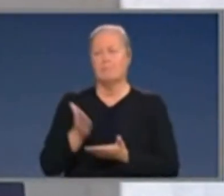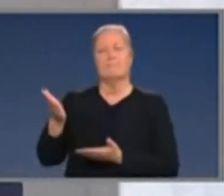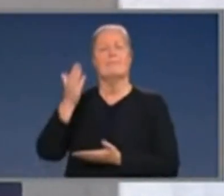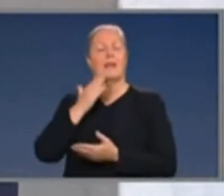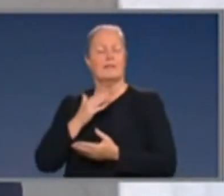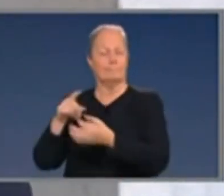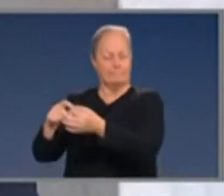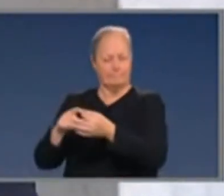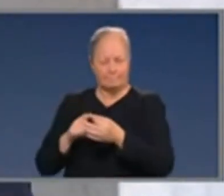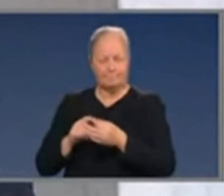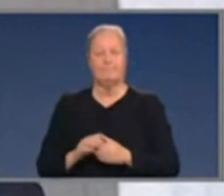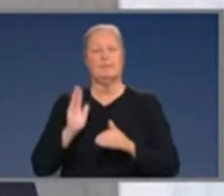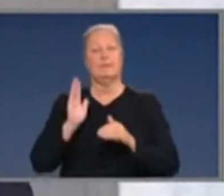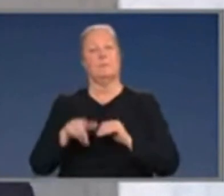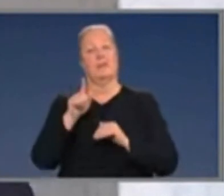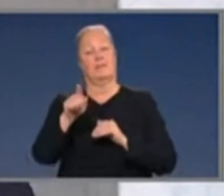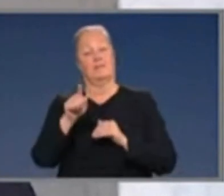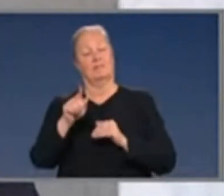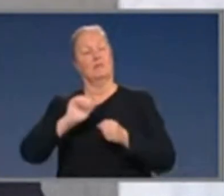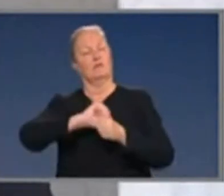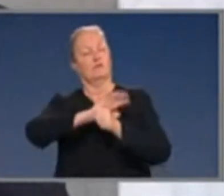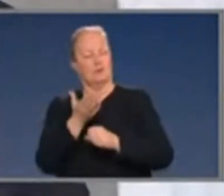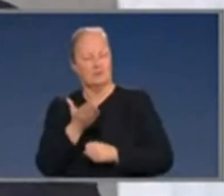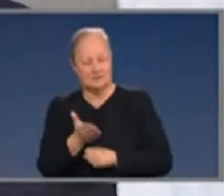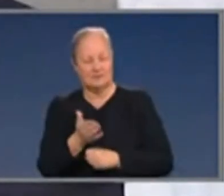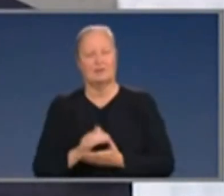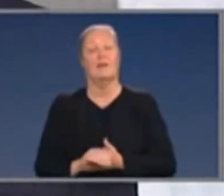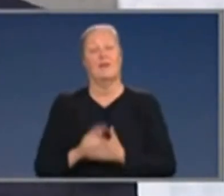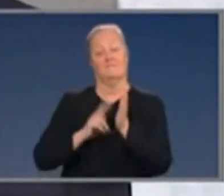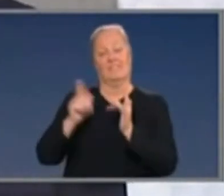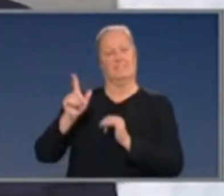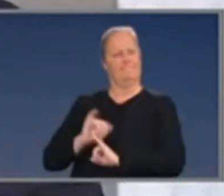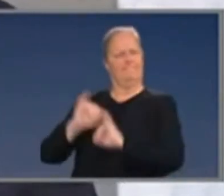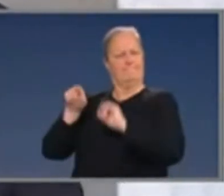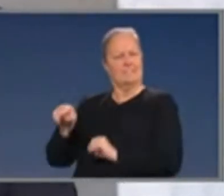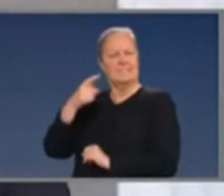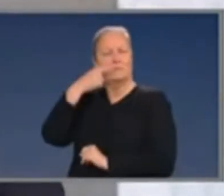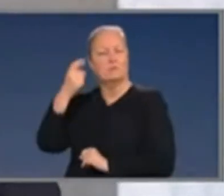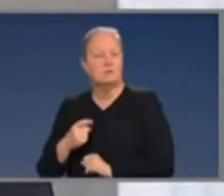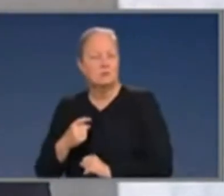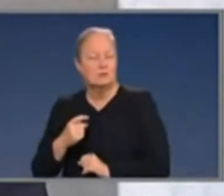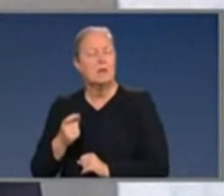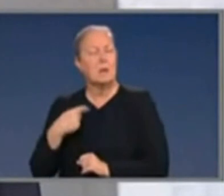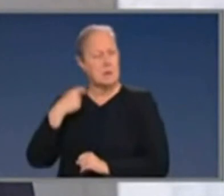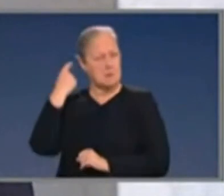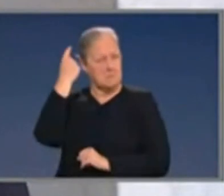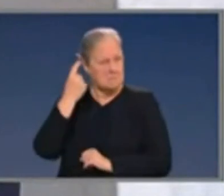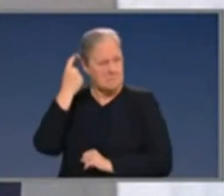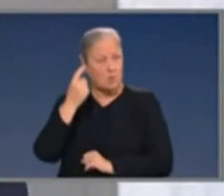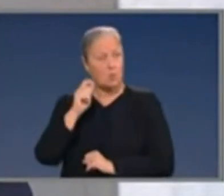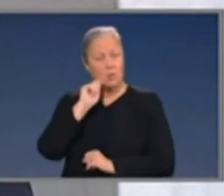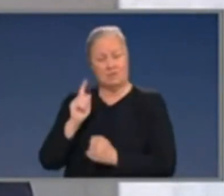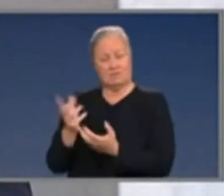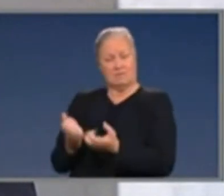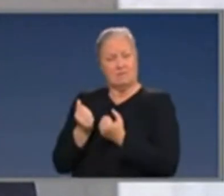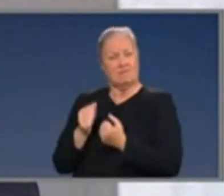follow up on pandemic leave, given the urgency of the situation in Victoria, can we expect to see something on that sooner